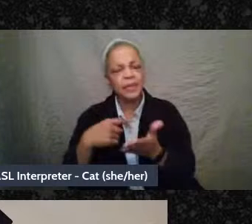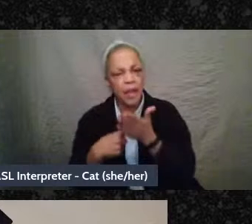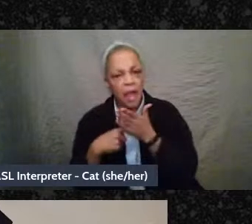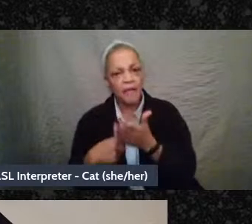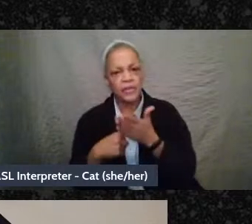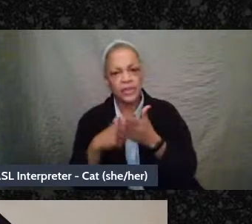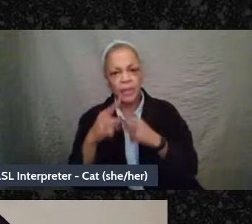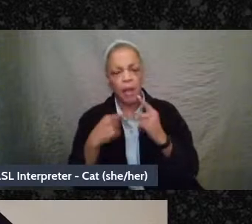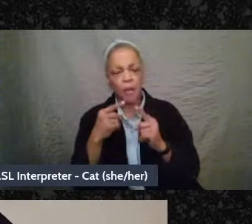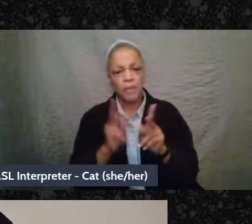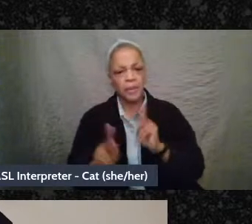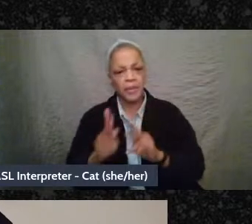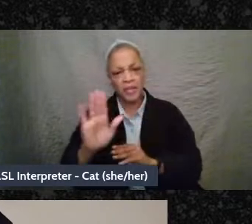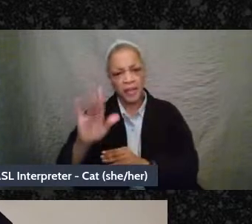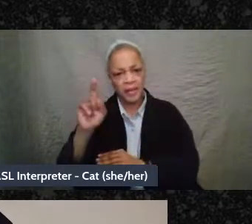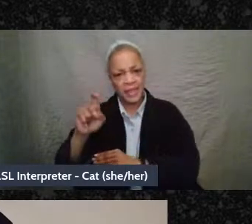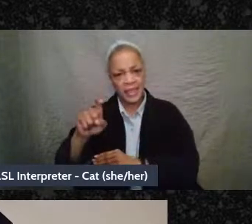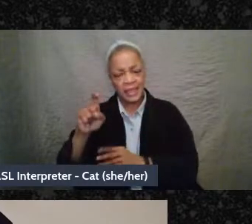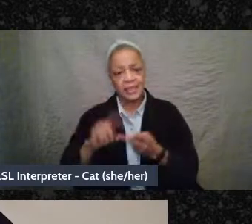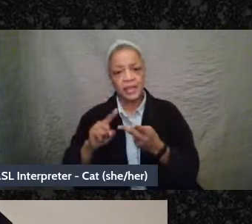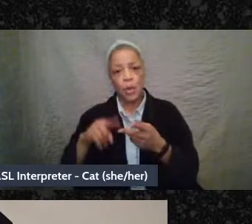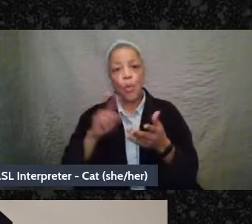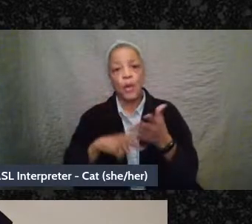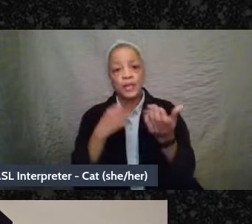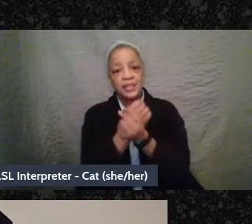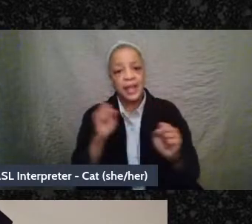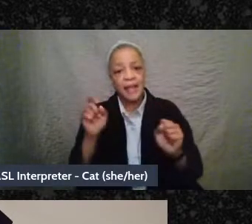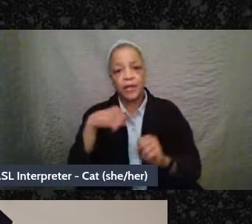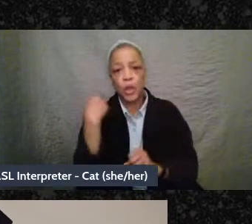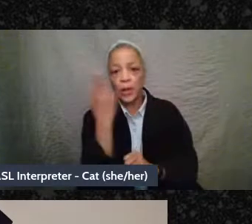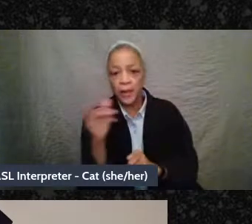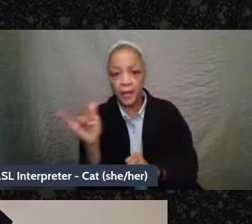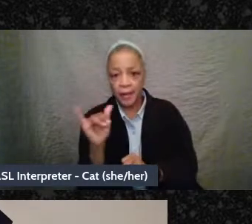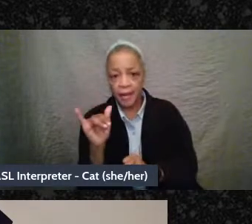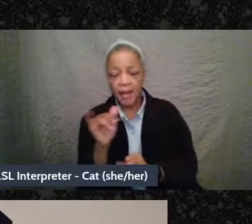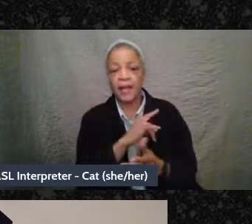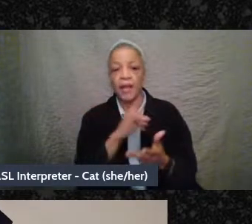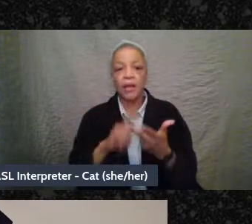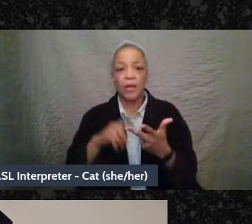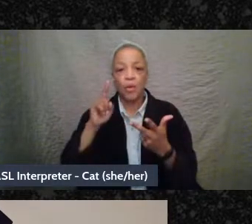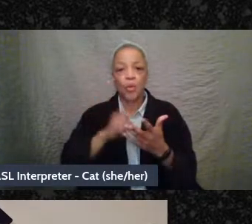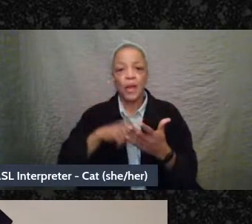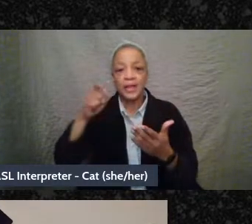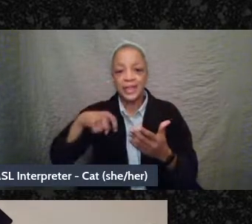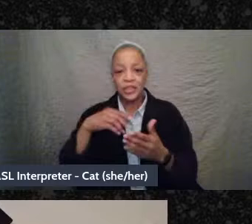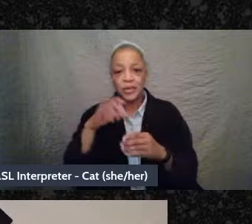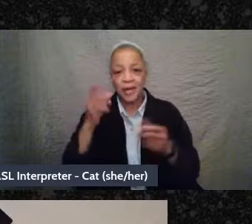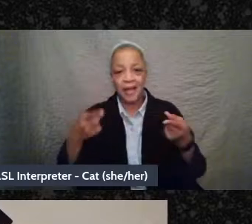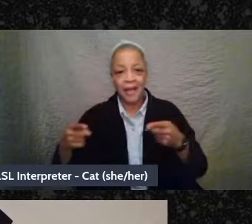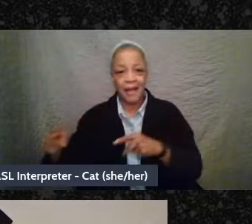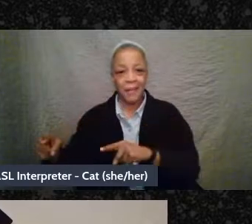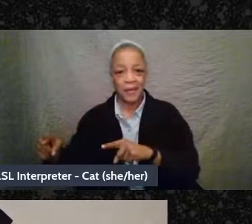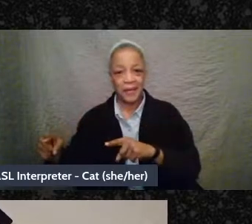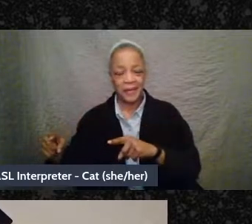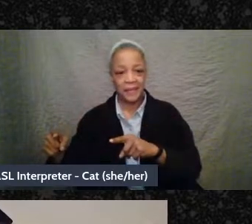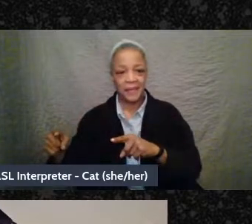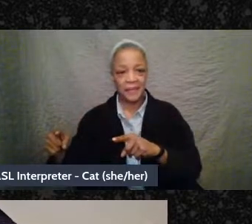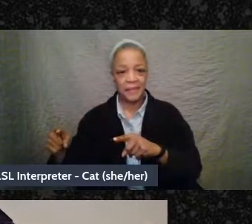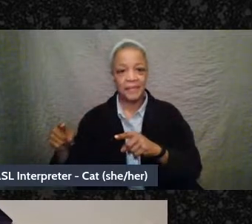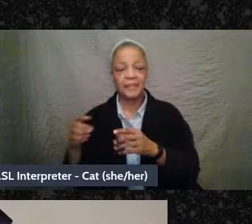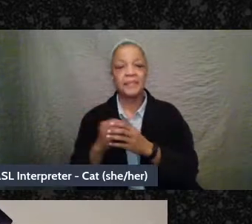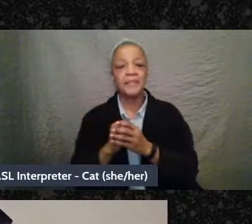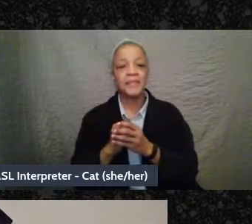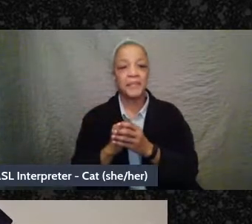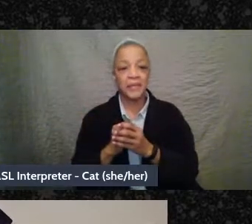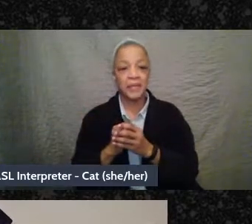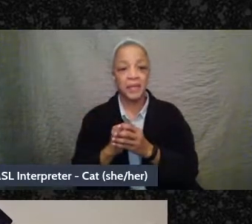needs are, what safety looks like and feels like to them, what needs to happen. And then I think also, so